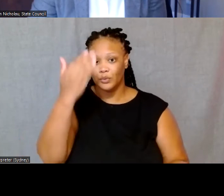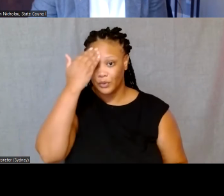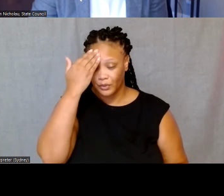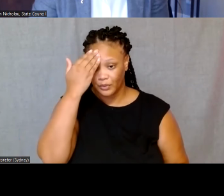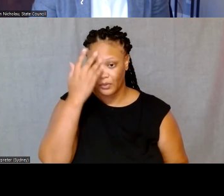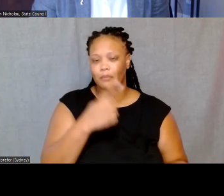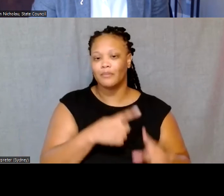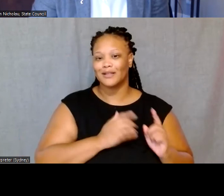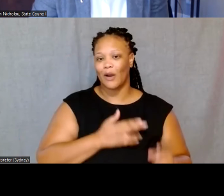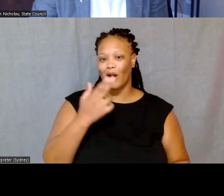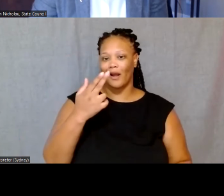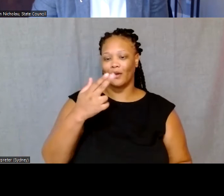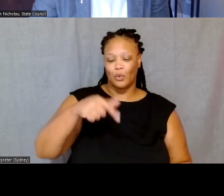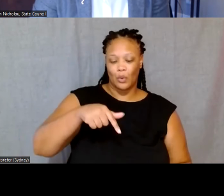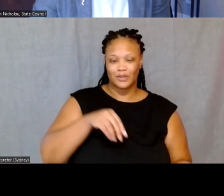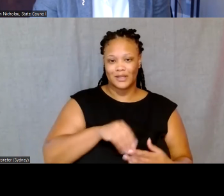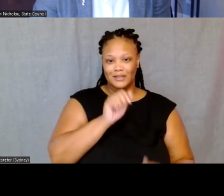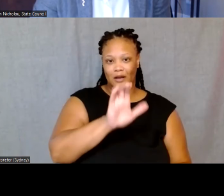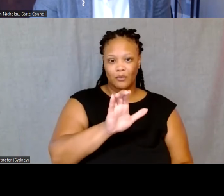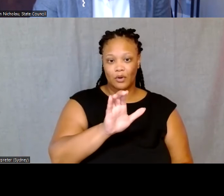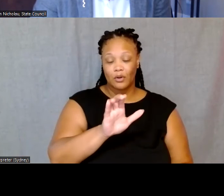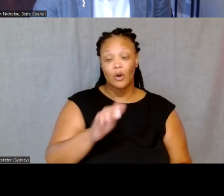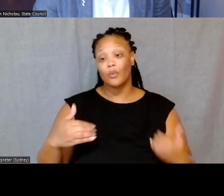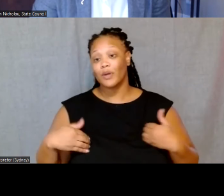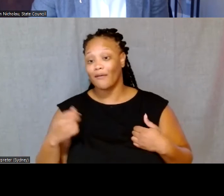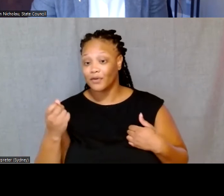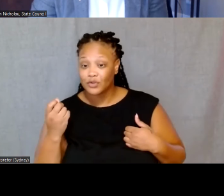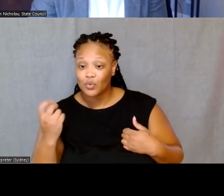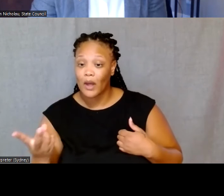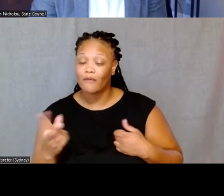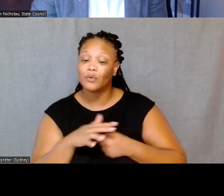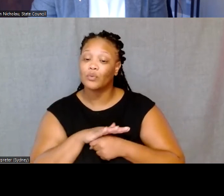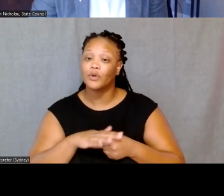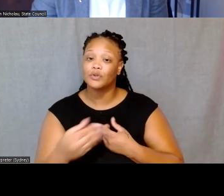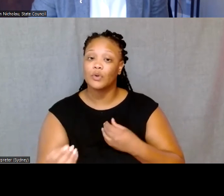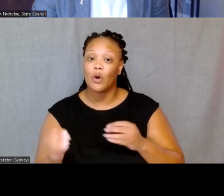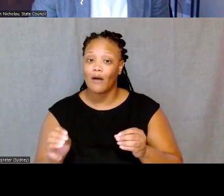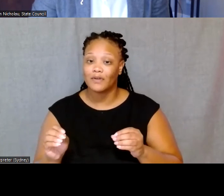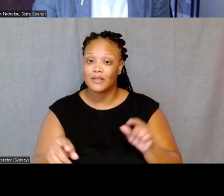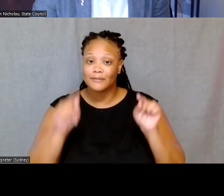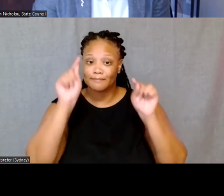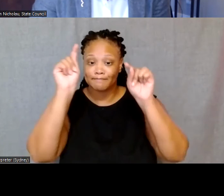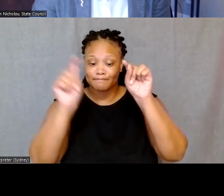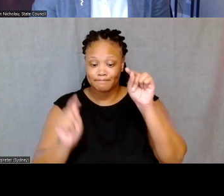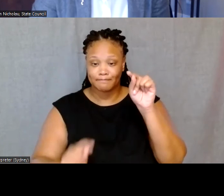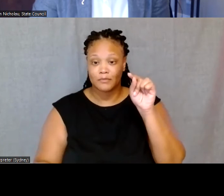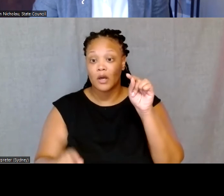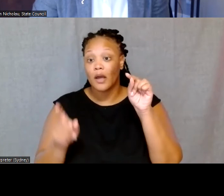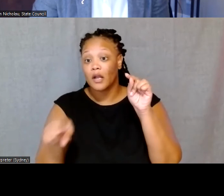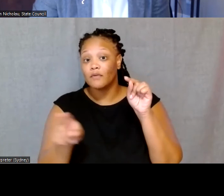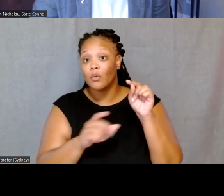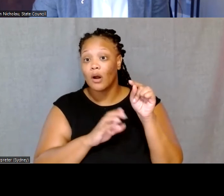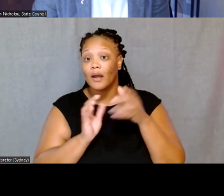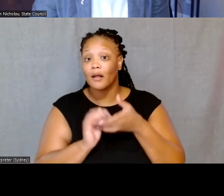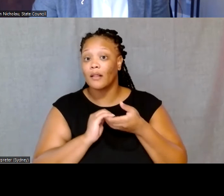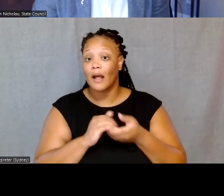Sacramento, we have 12 regional offices of the State Council. And if you are a collaborative member who